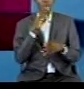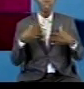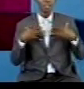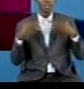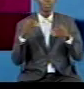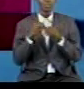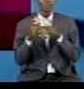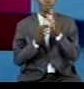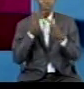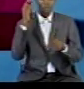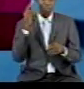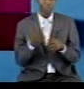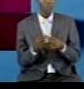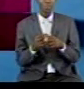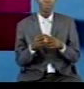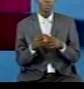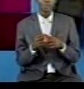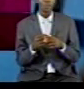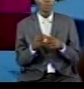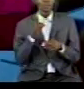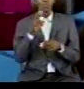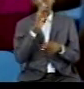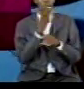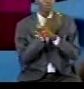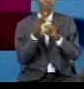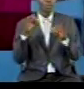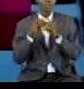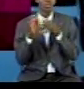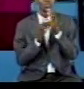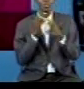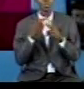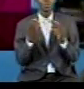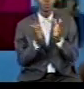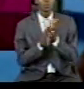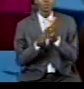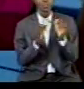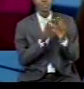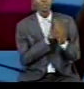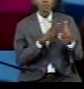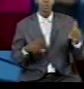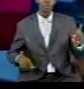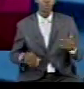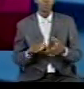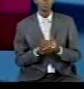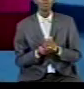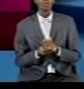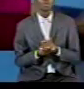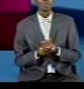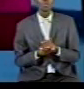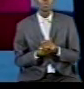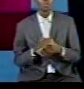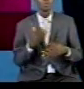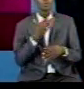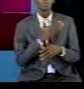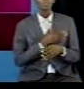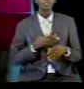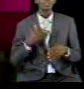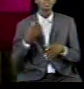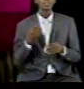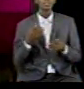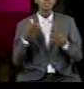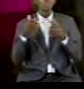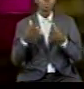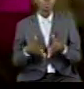He's free. I'm free. Praise the Lord. Please, the rest of us, they give you